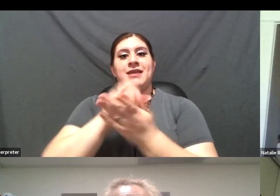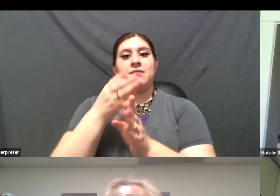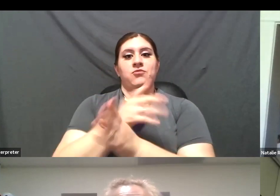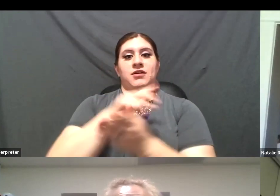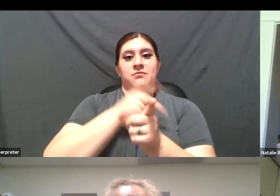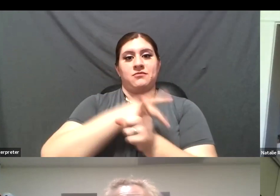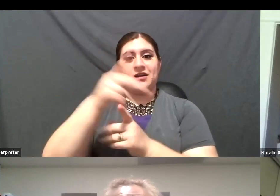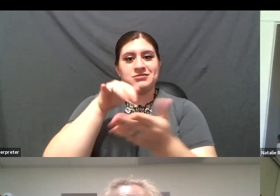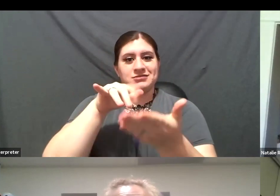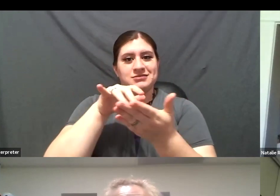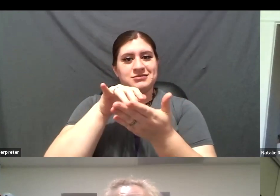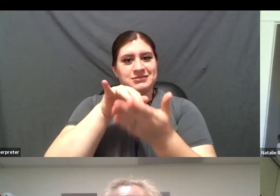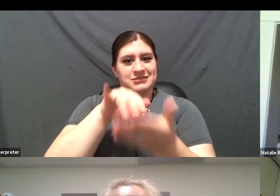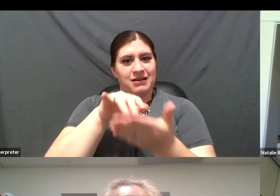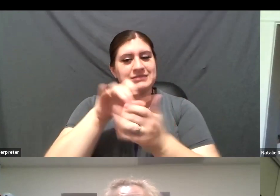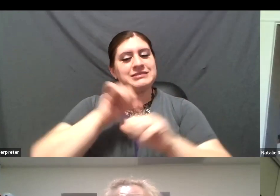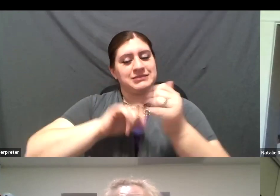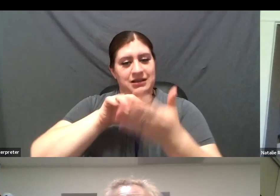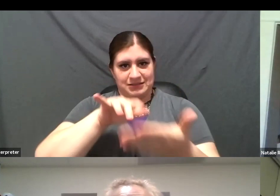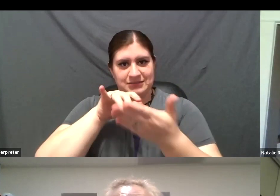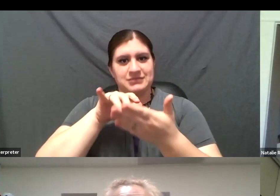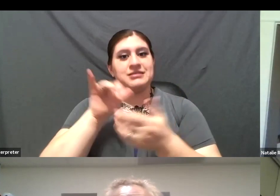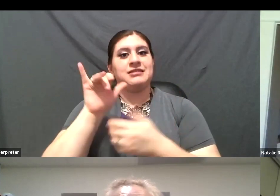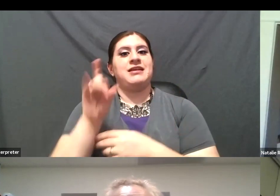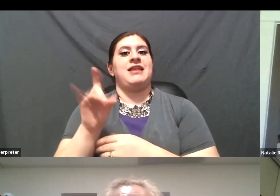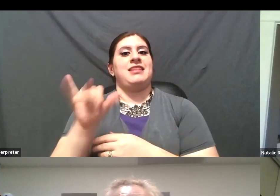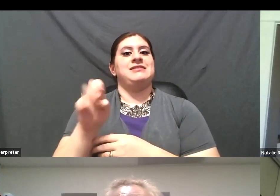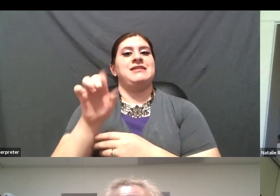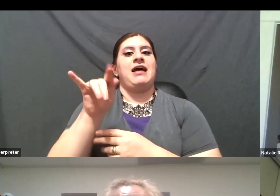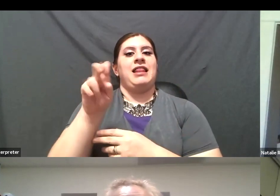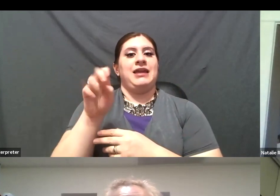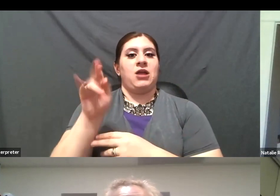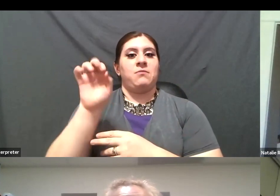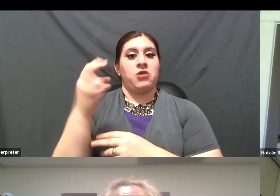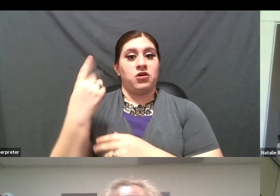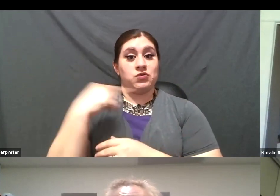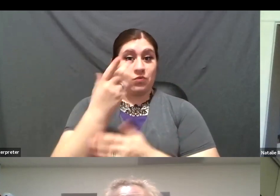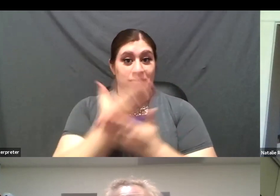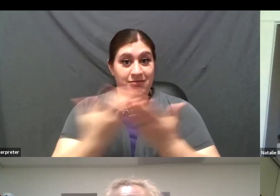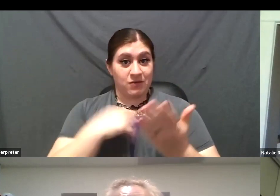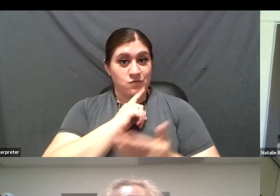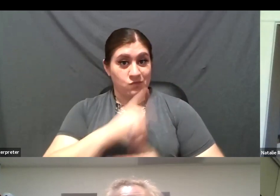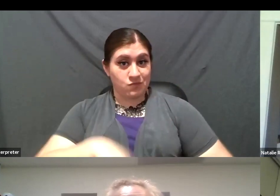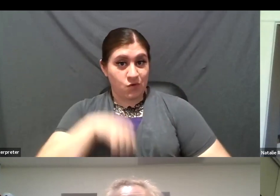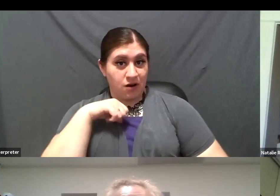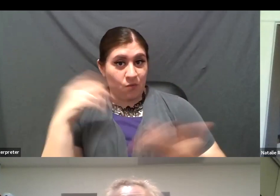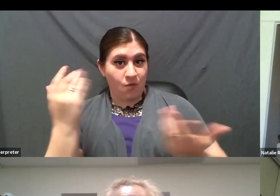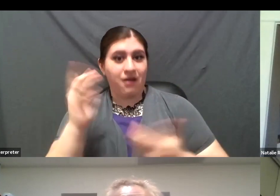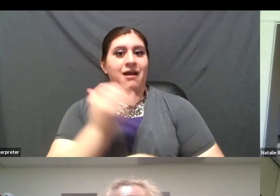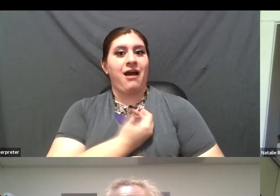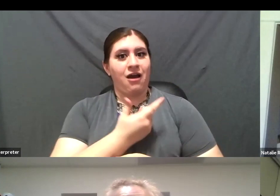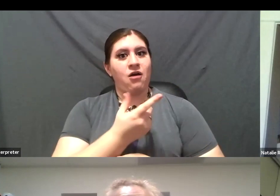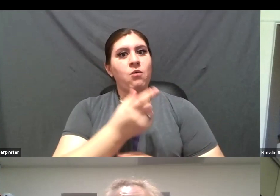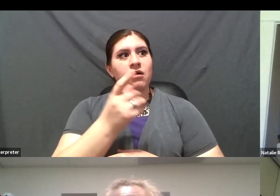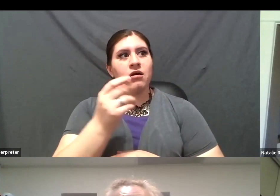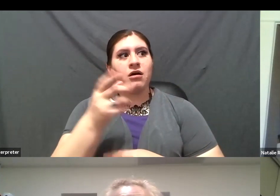That would be Eileen Birch. And one of the things that we are particularly proud is our high rate of